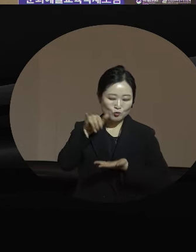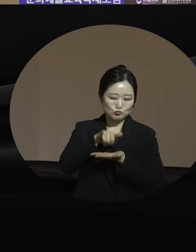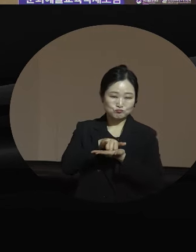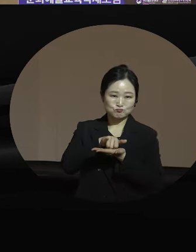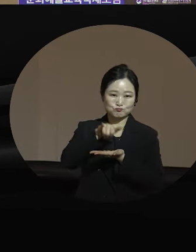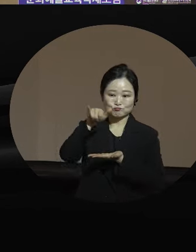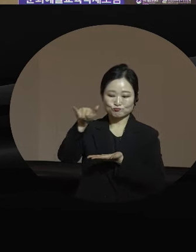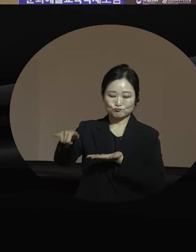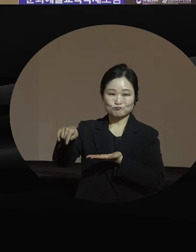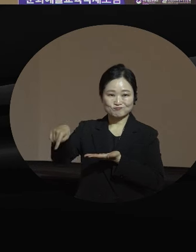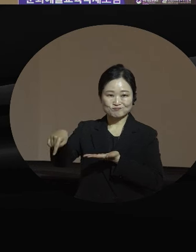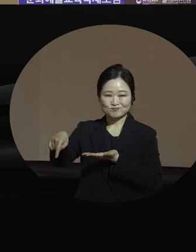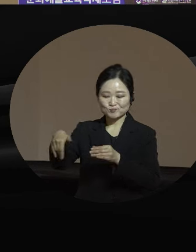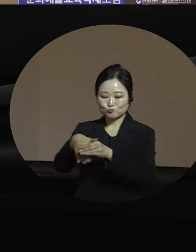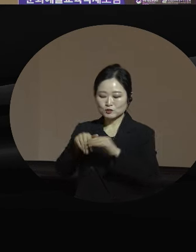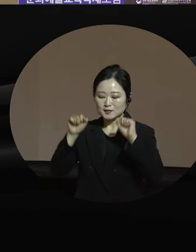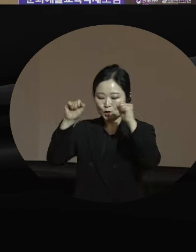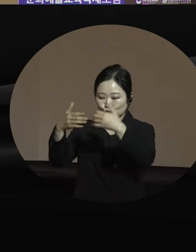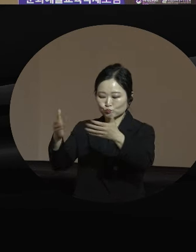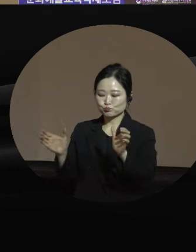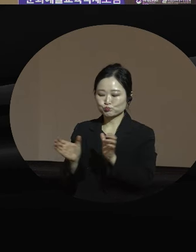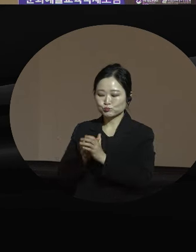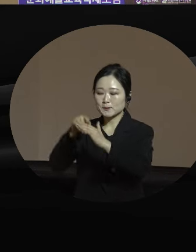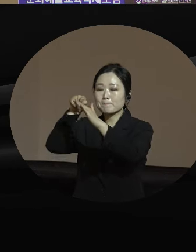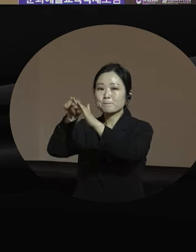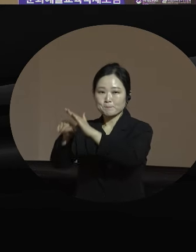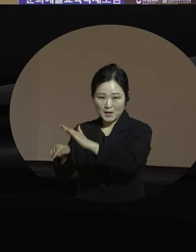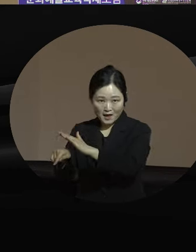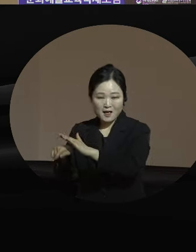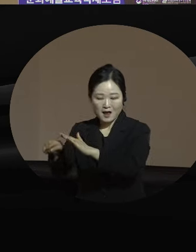Korea. So we now got the